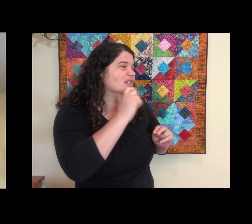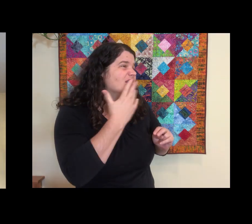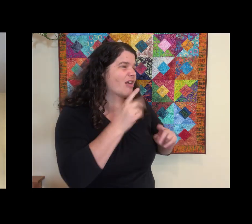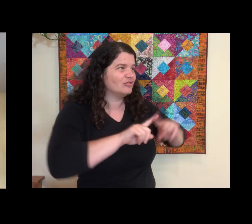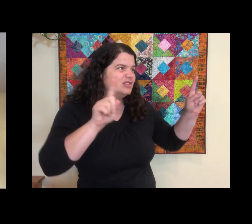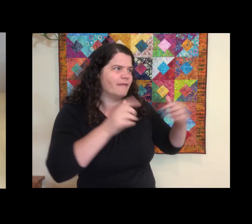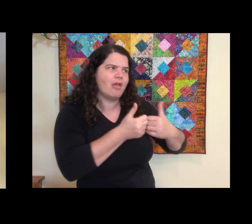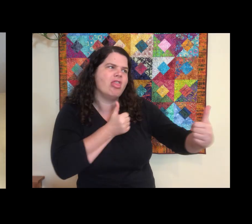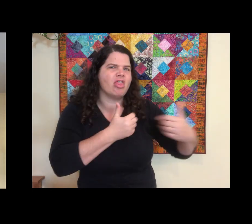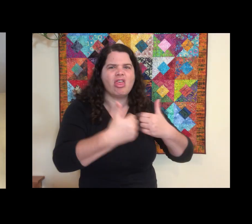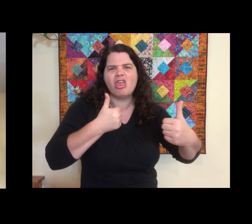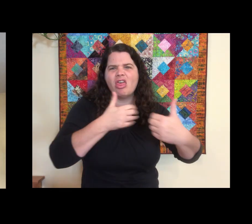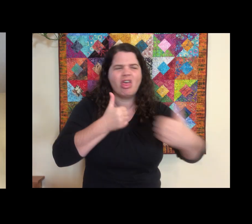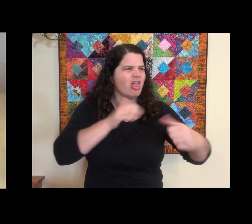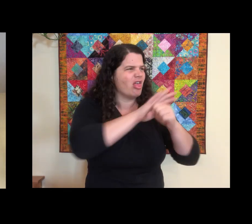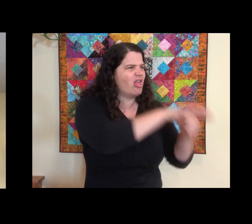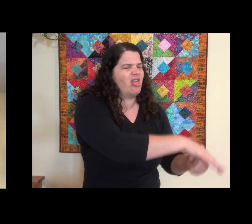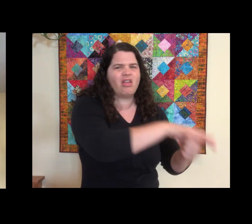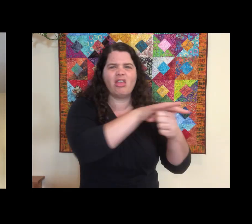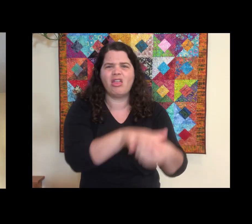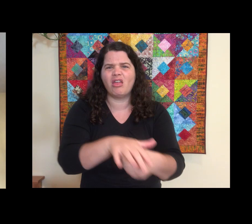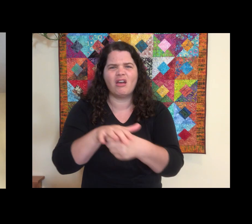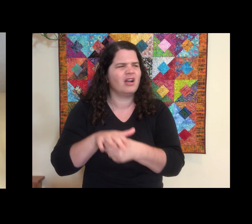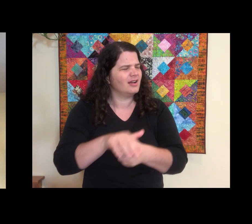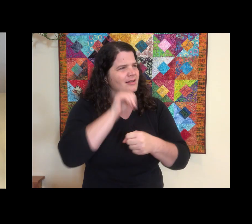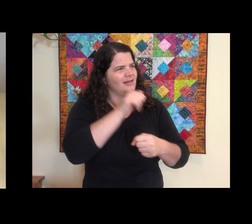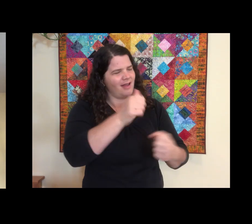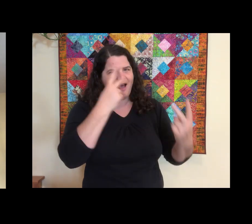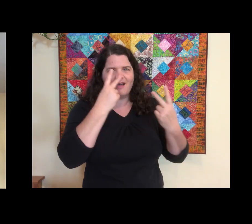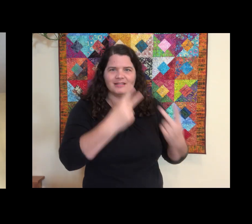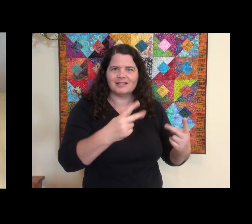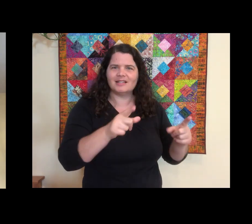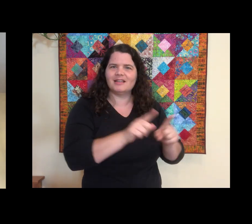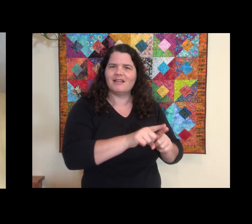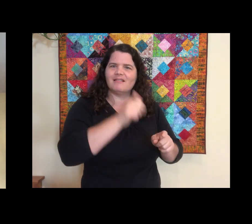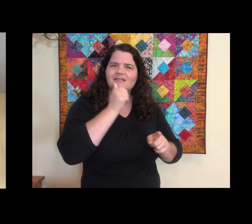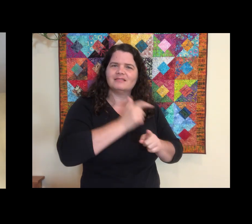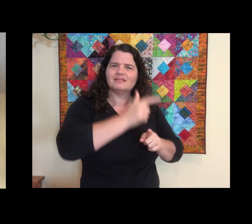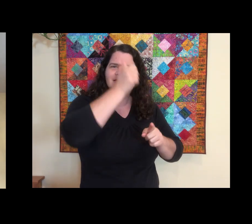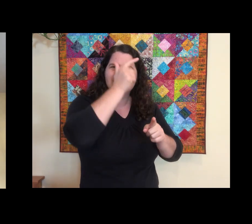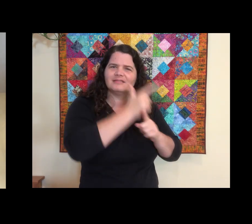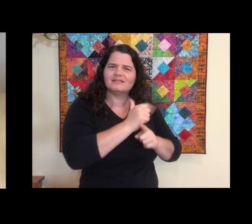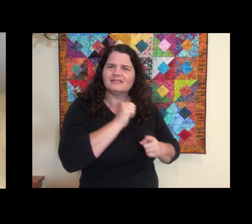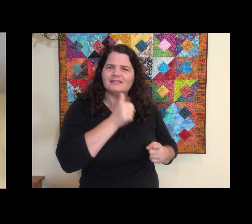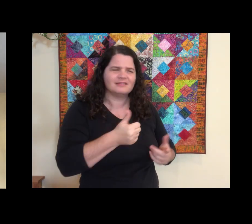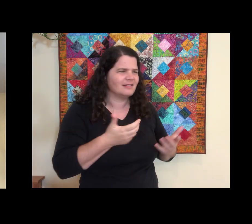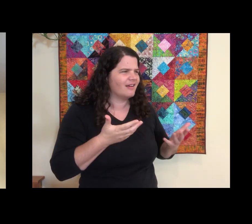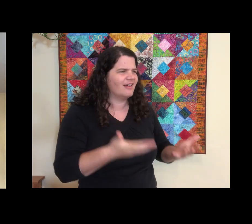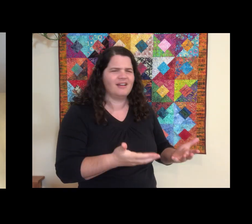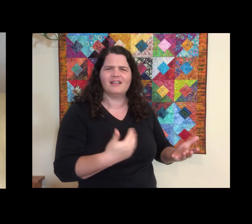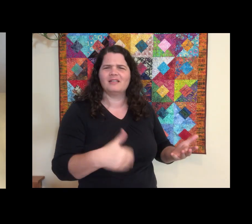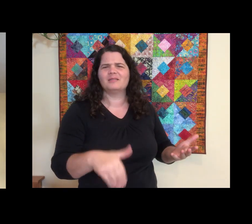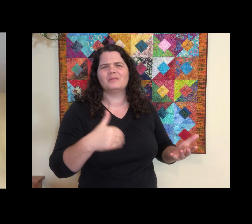skin, where we do not see each other as sister